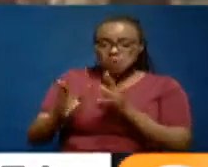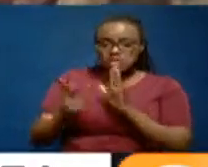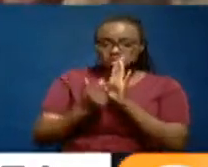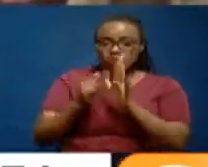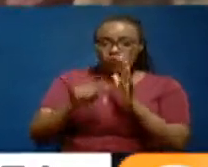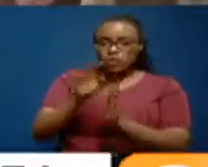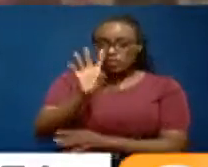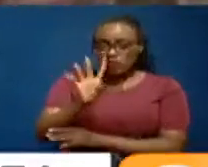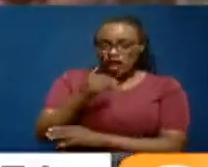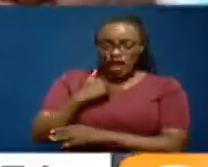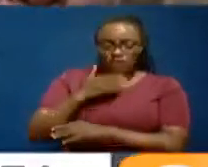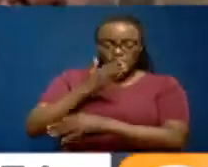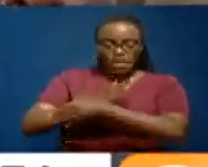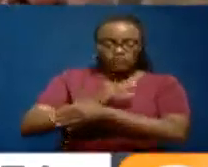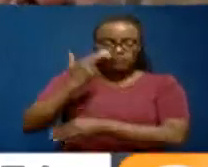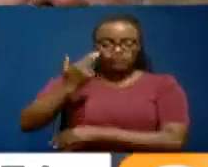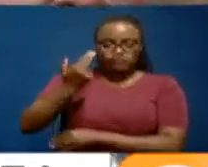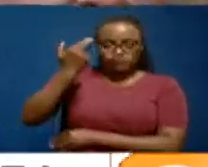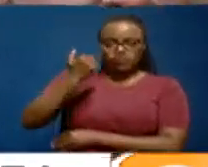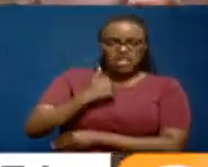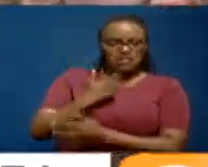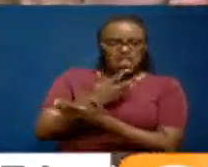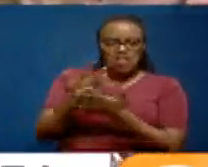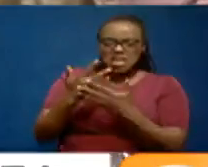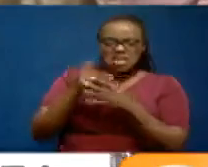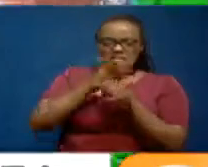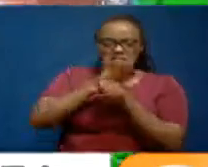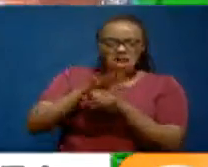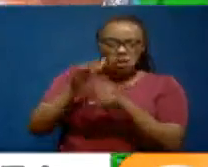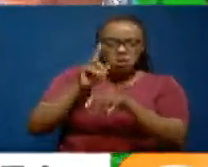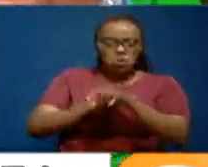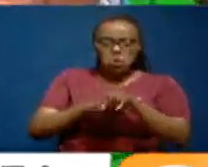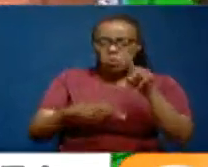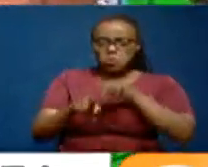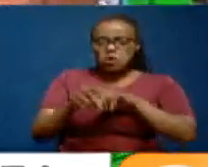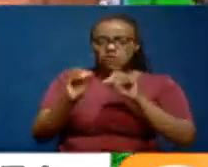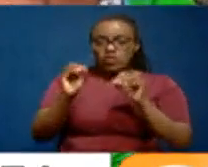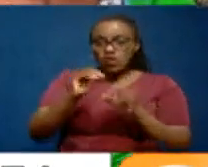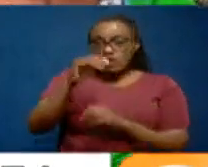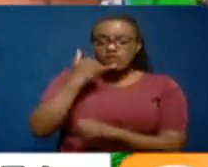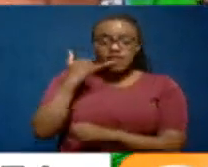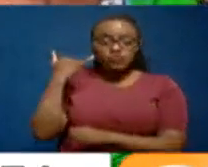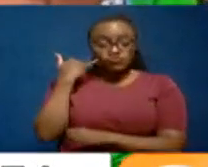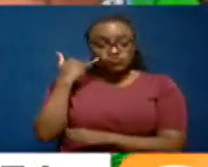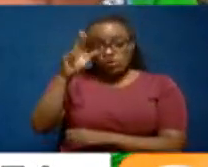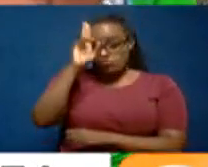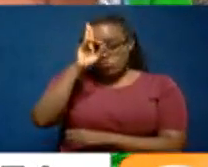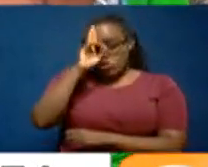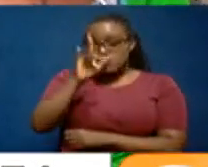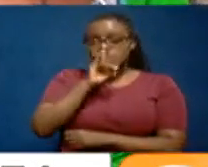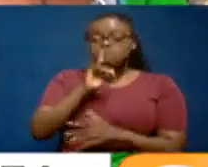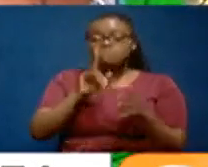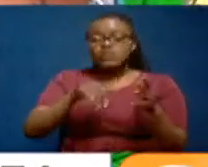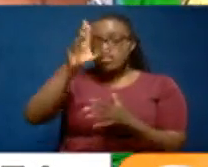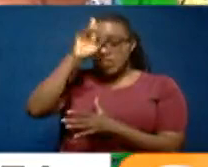revealed that the four had gunshot wounds and there were no signs of torture or handcuffs. Nakuru Police Commander Peter Mwanzo, however, reiterated that